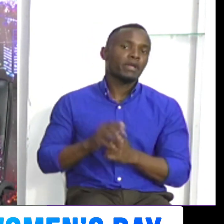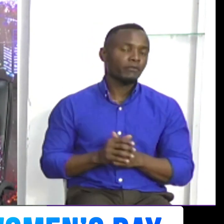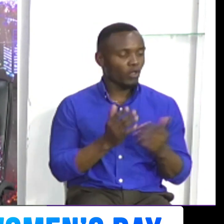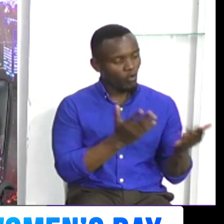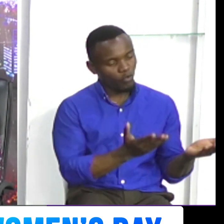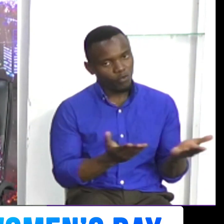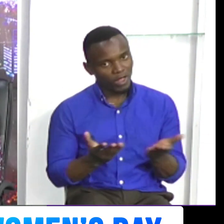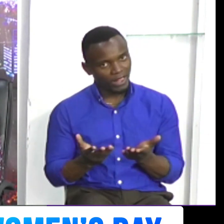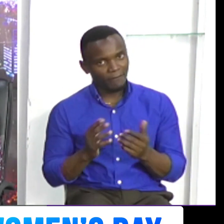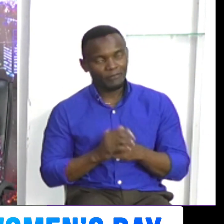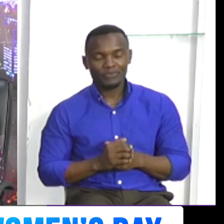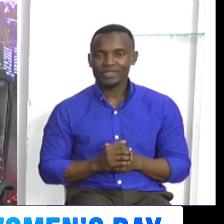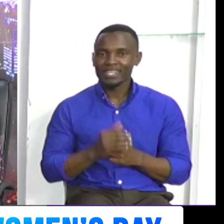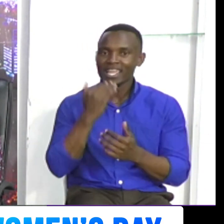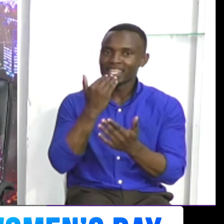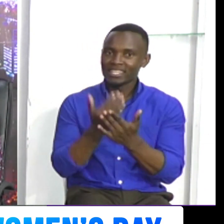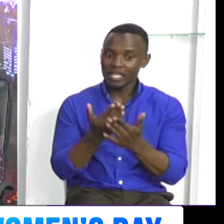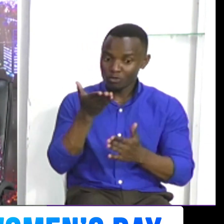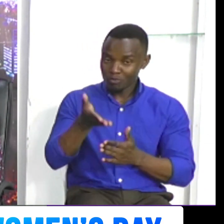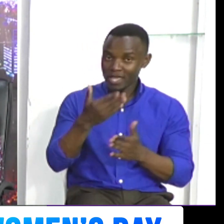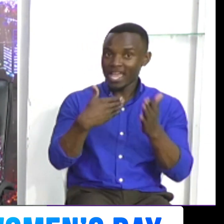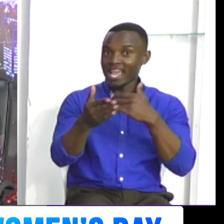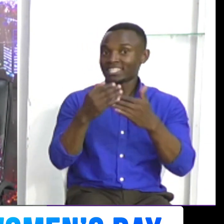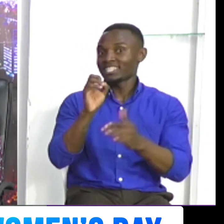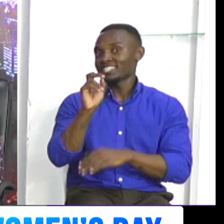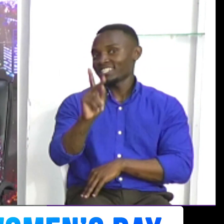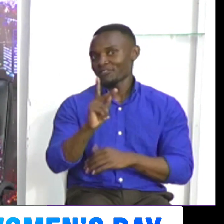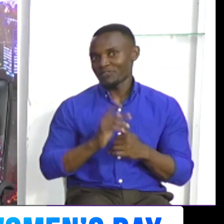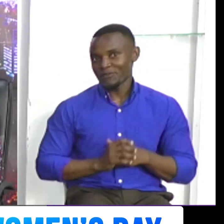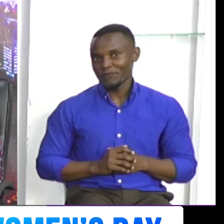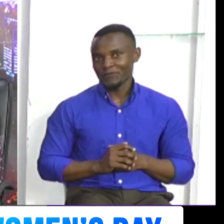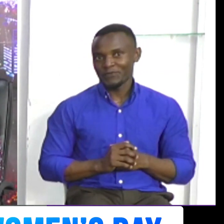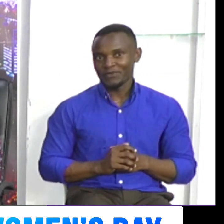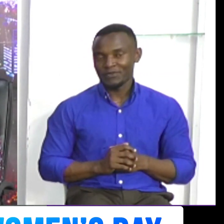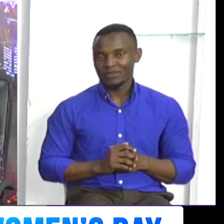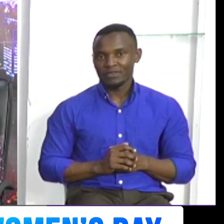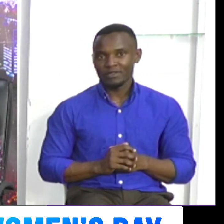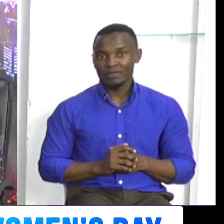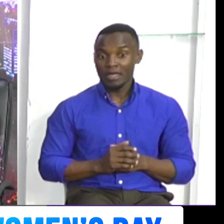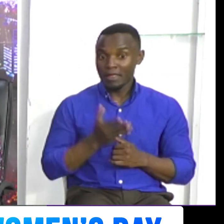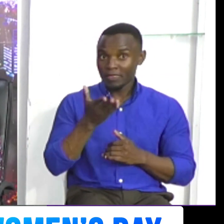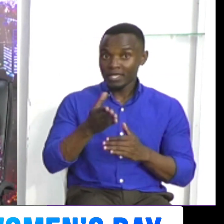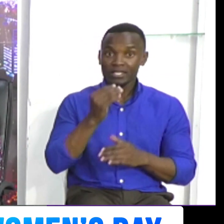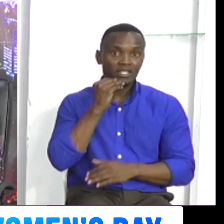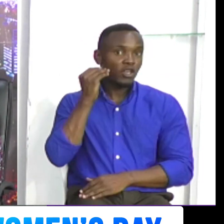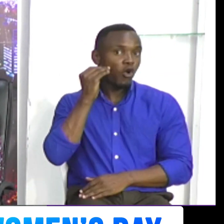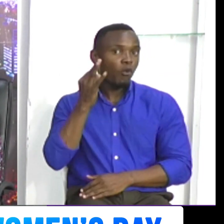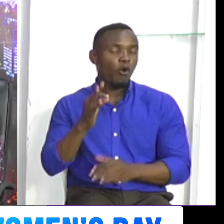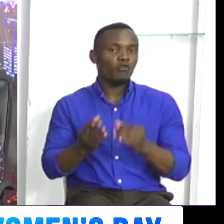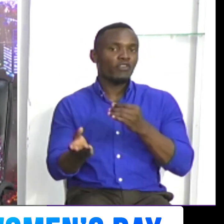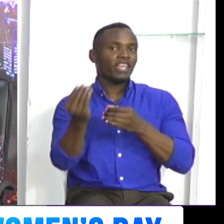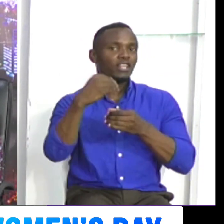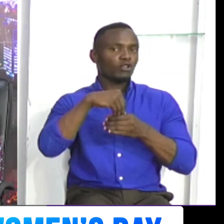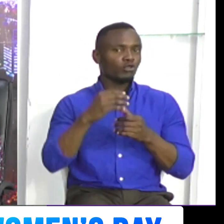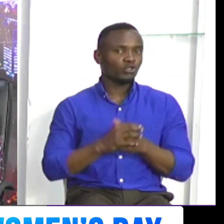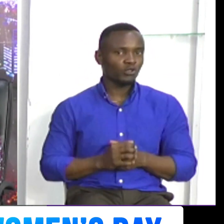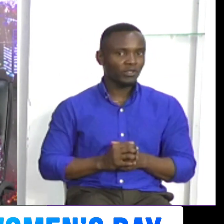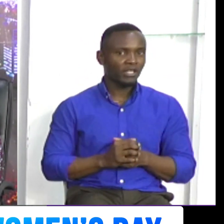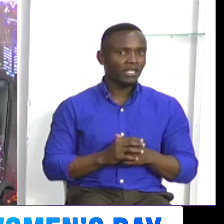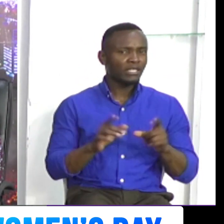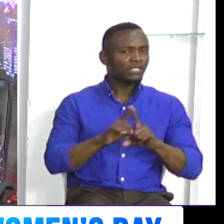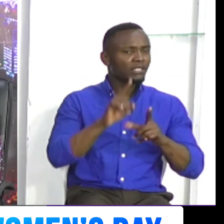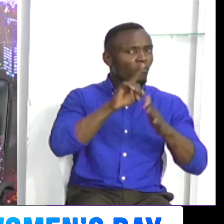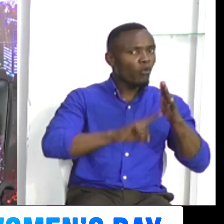very much. Thank you so Emily. much. At Science TV, Asante. I describe it as a home of inclusion. And actually what we do at